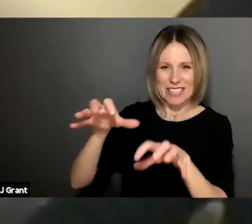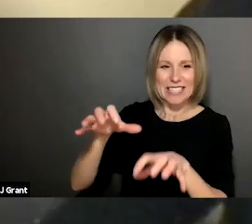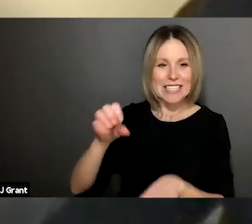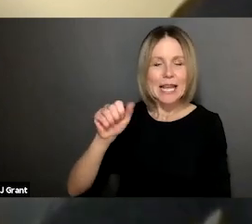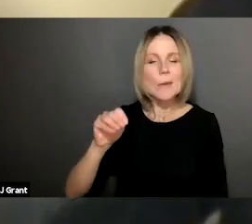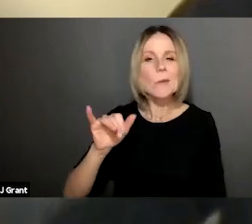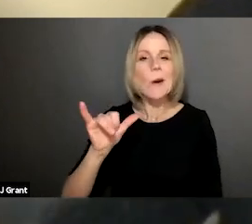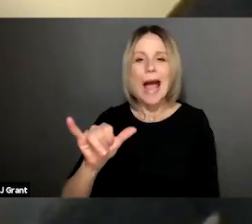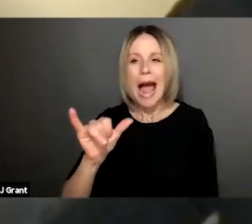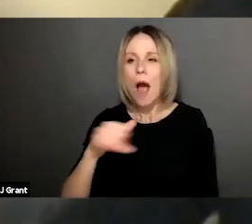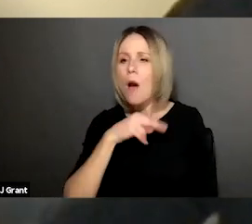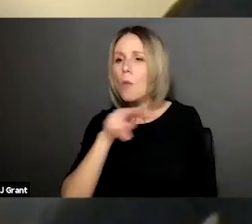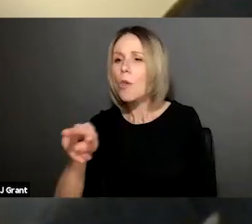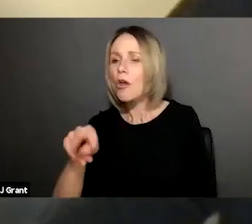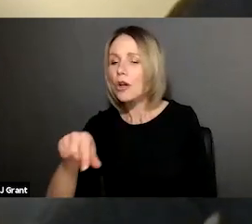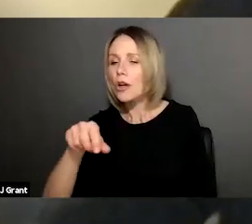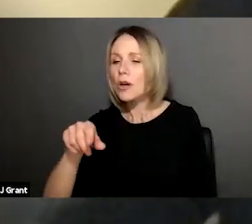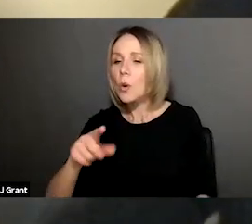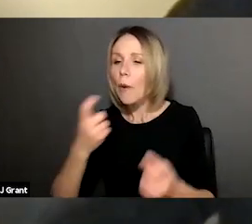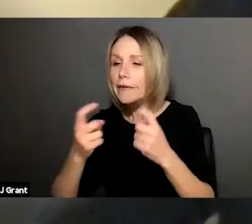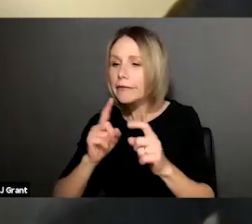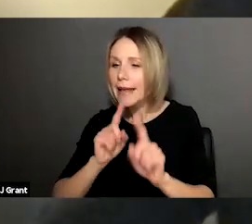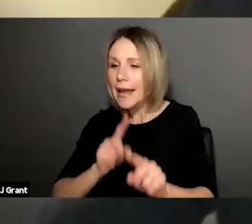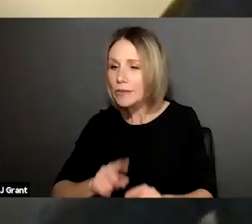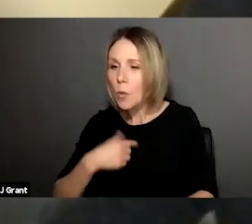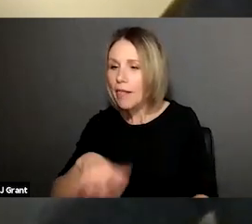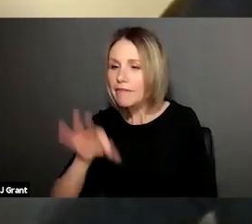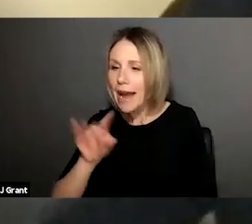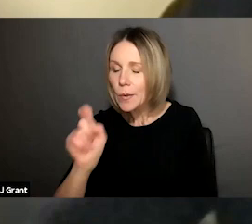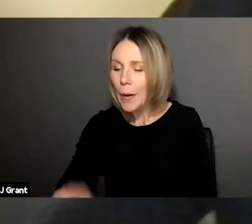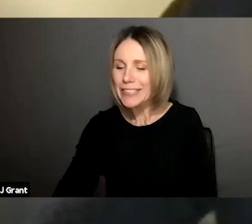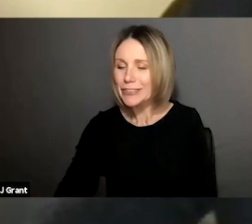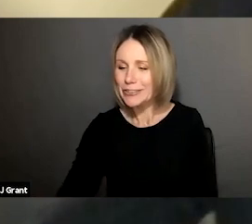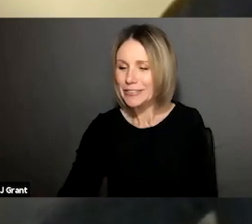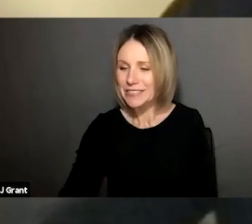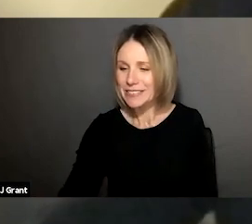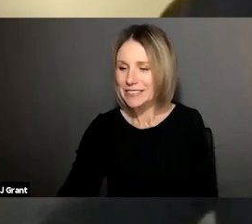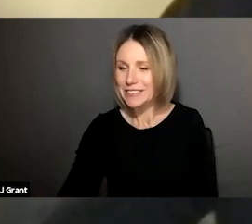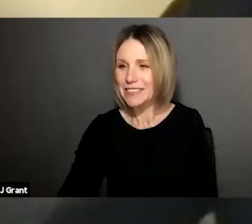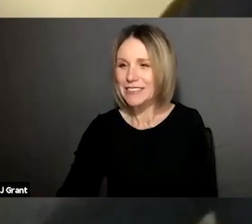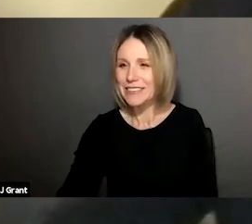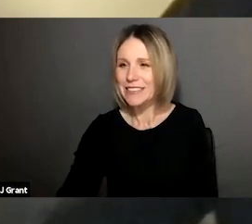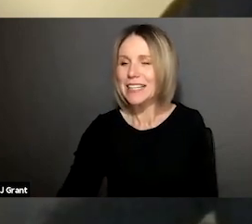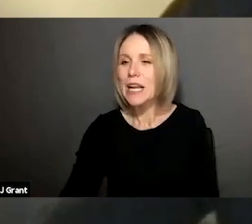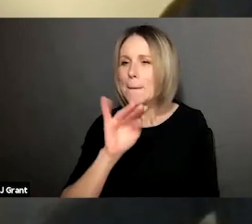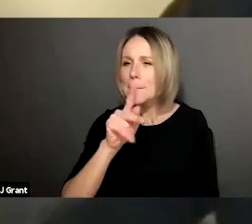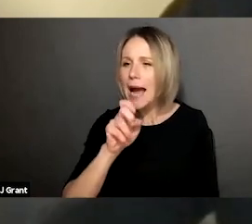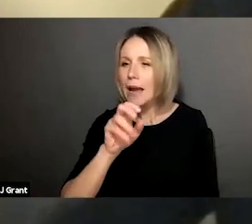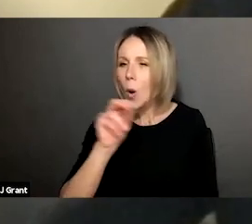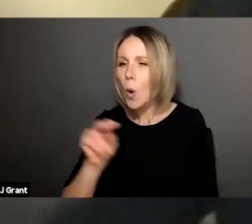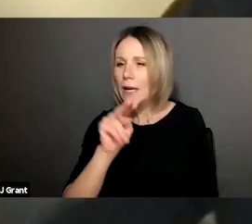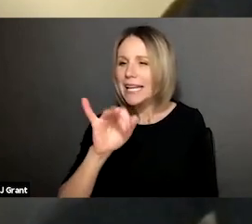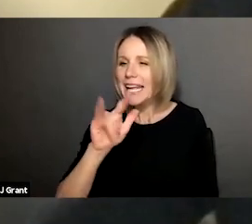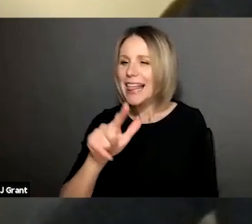I'm going to go to the Q&A and find a question. And Mike O'Neill needs a pep